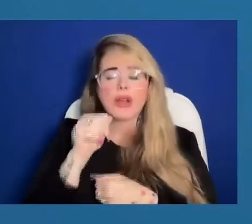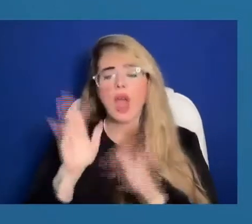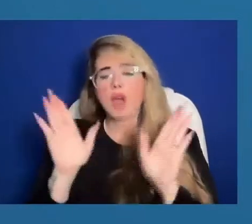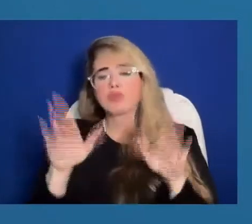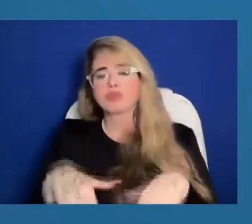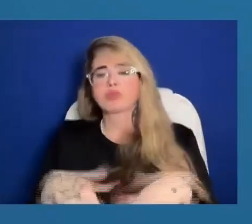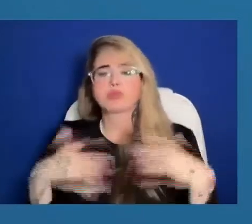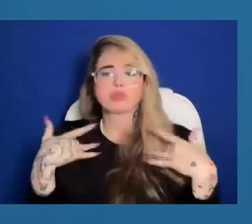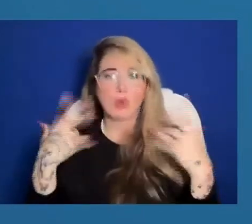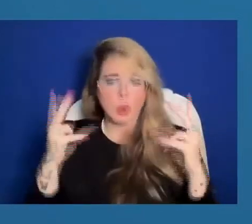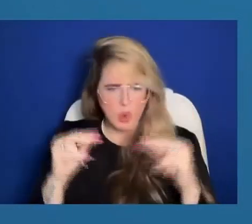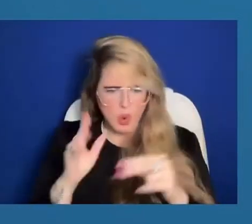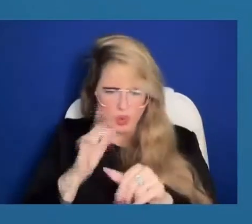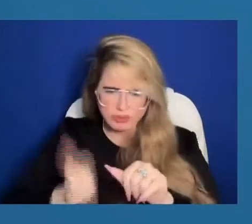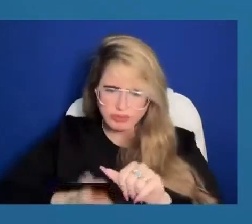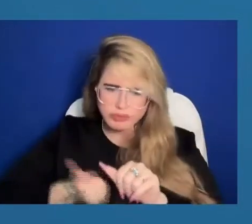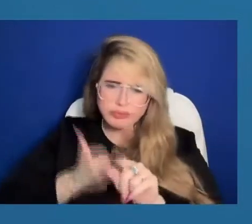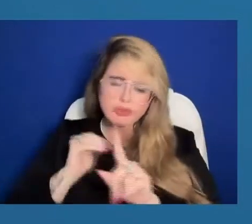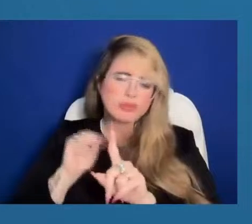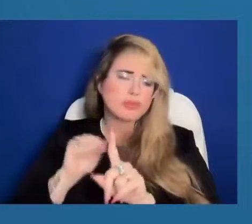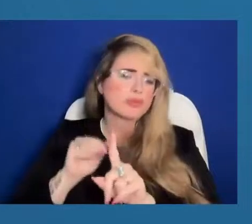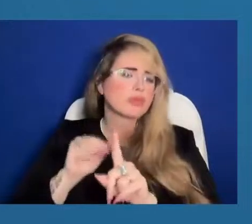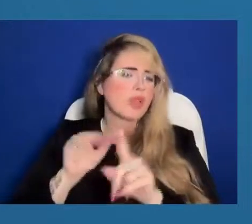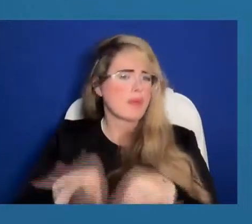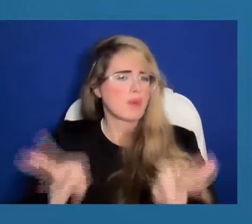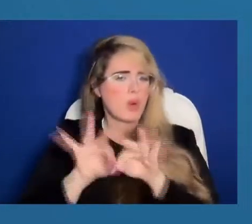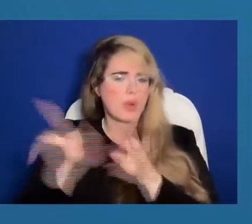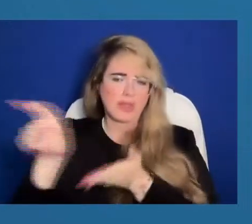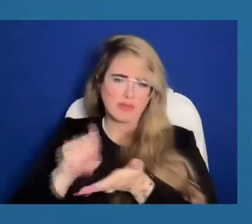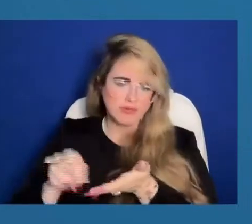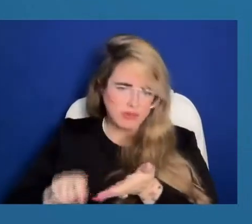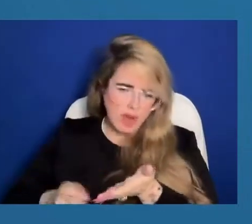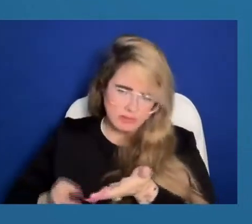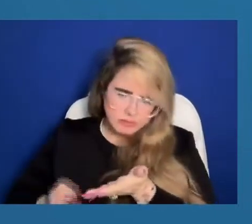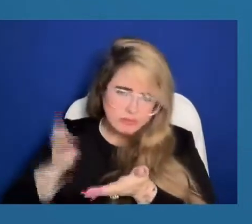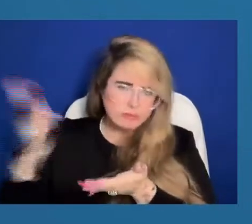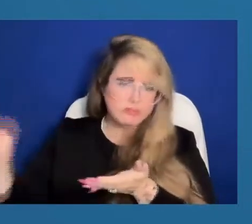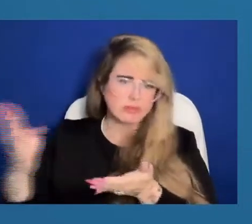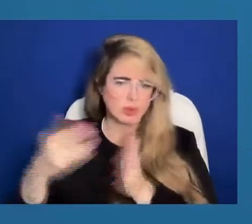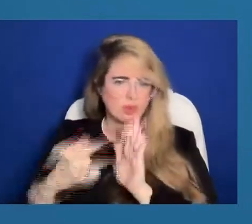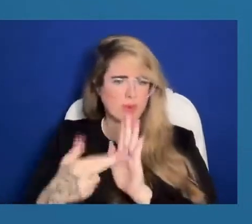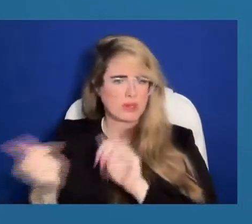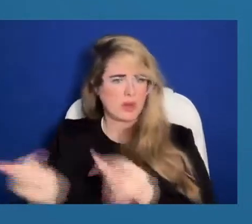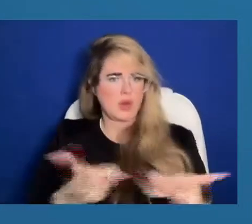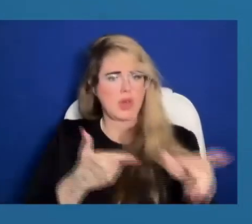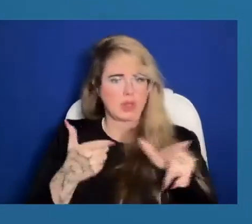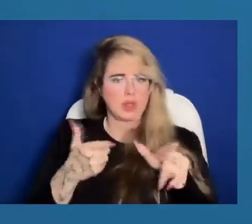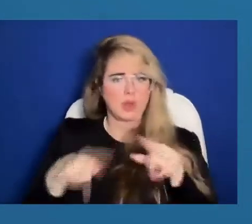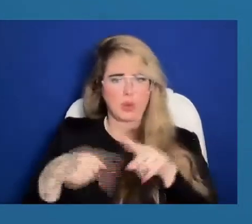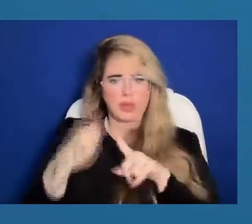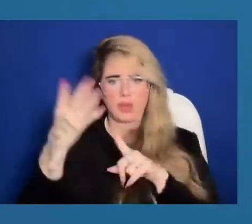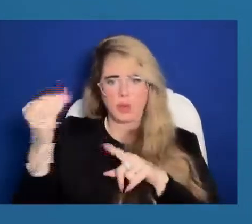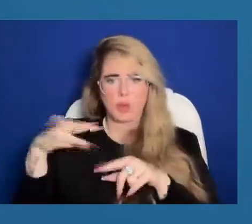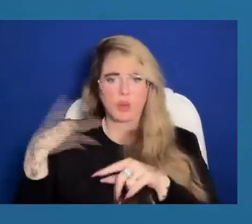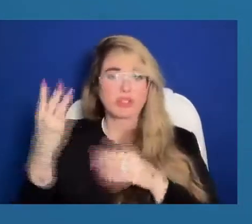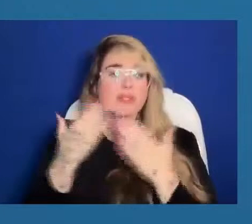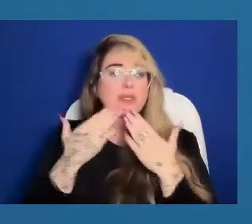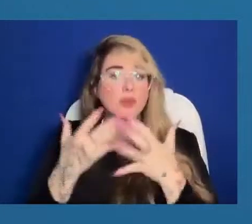back to make sure that they do the right thing for everybody when they go to Washington. Thank you very